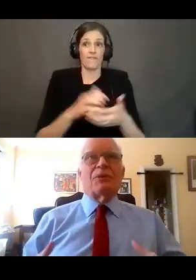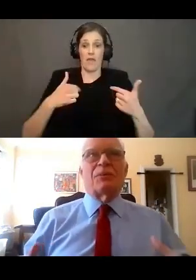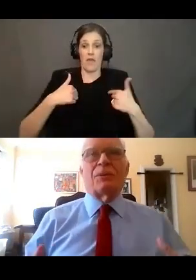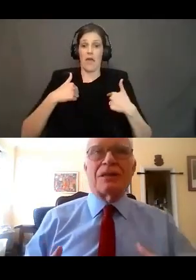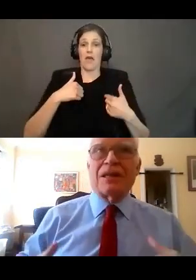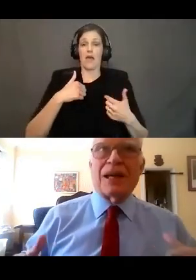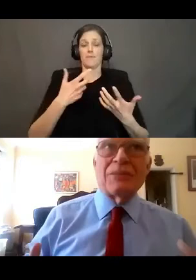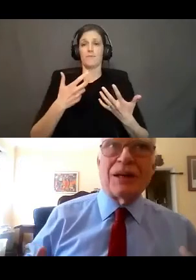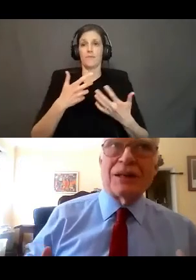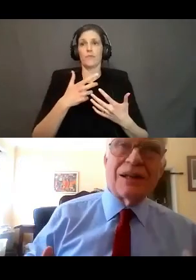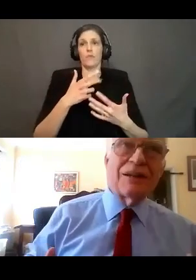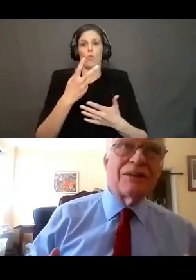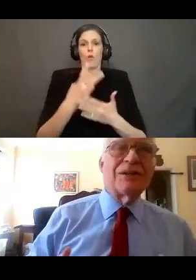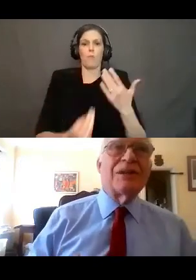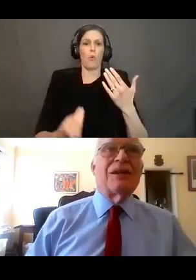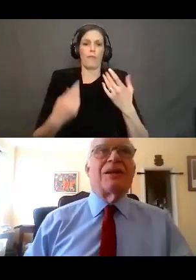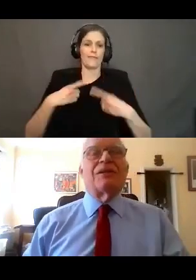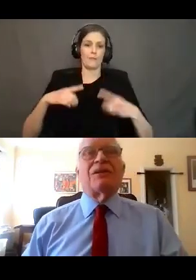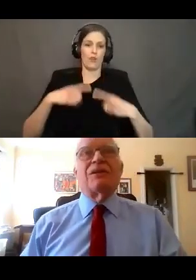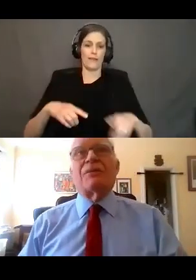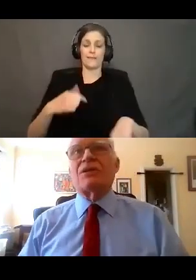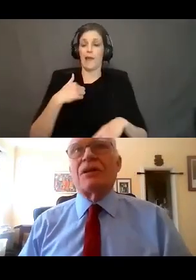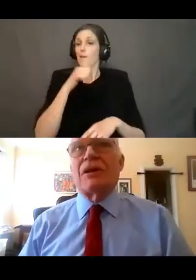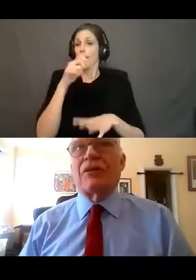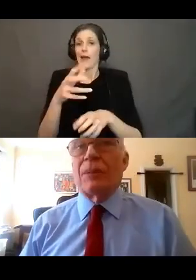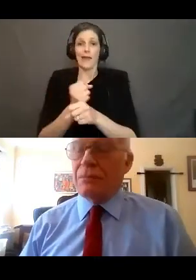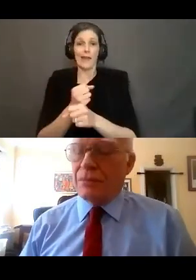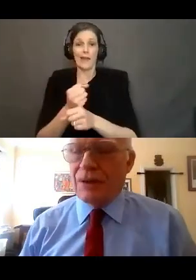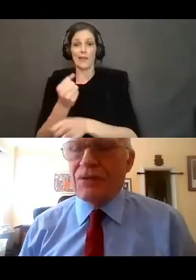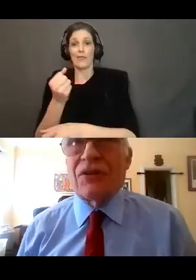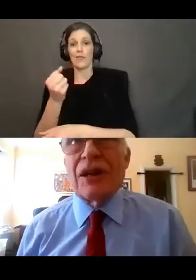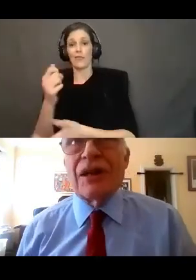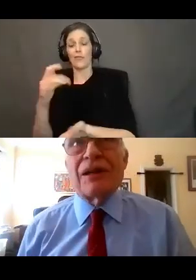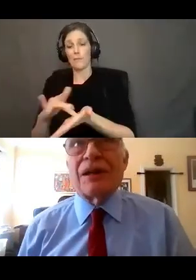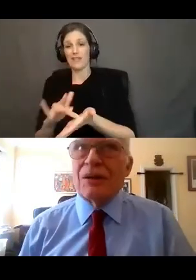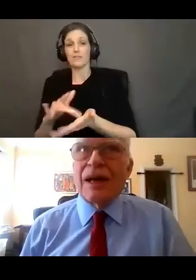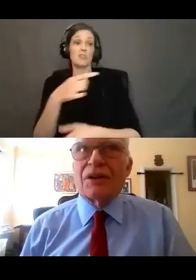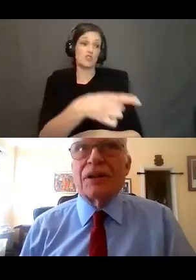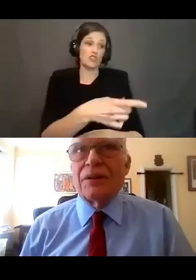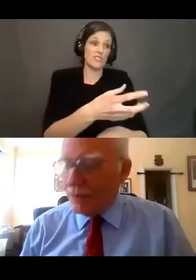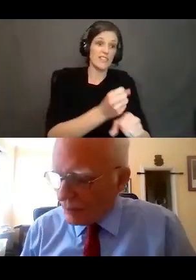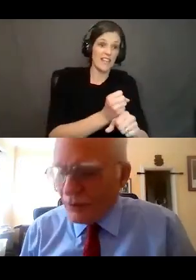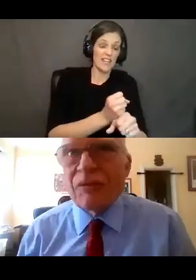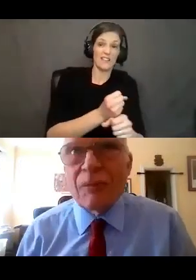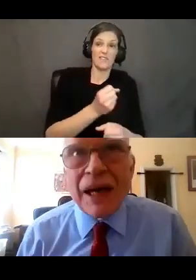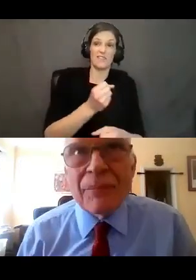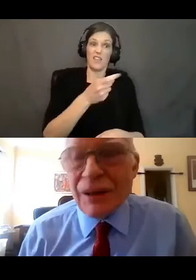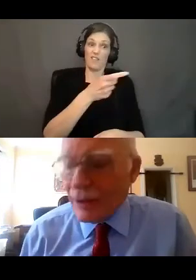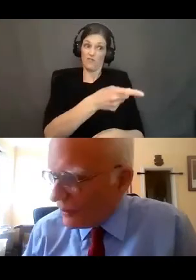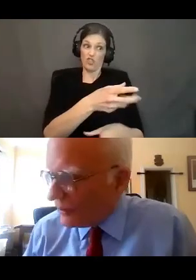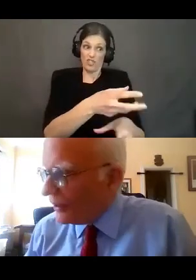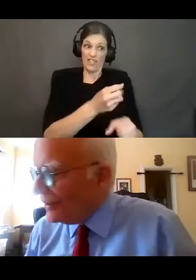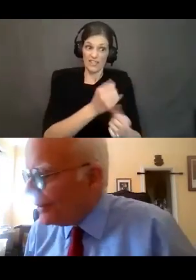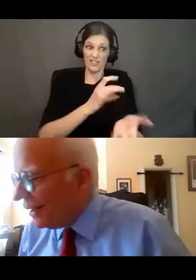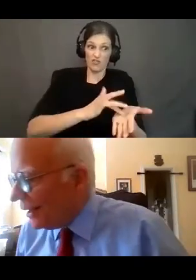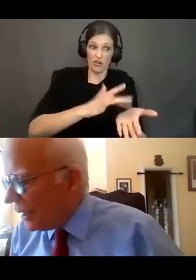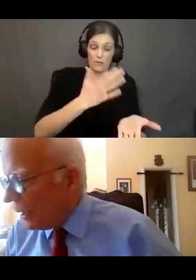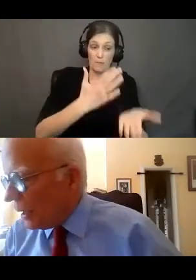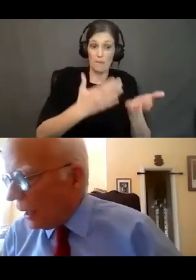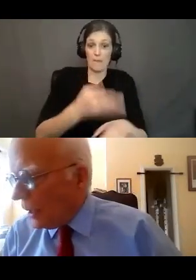we're both depressed, I'm not getting the drug, but she is. But if she's getting it, it could actually improve my mental health,